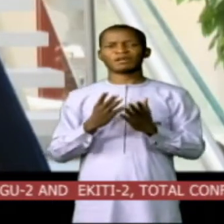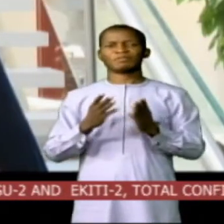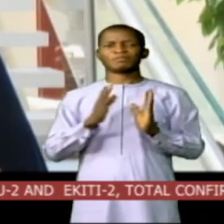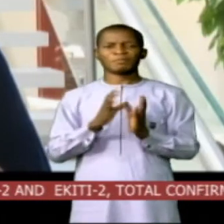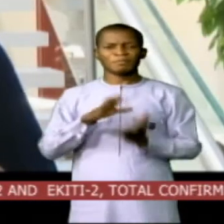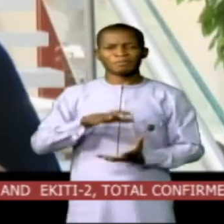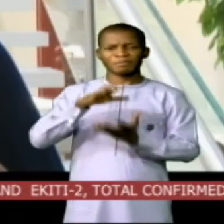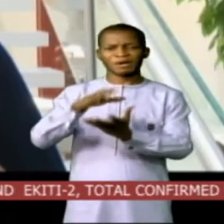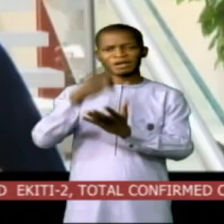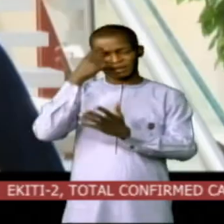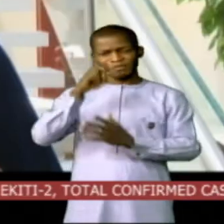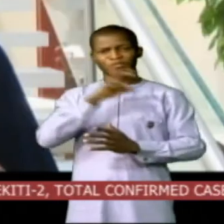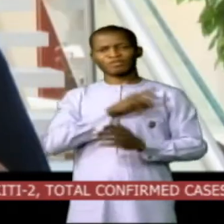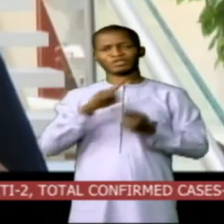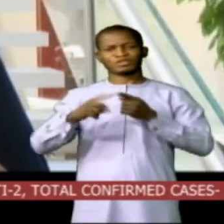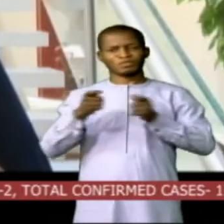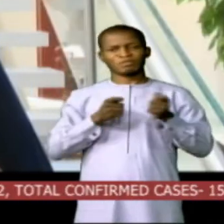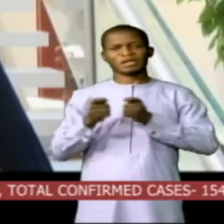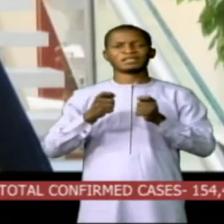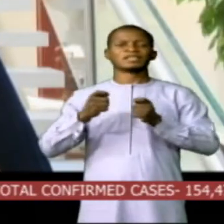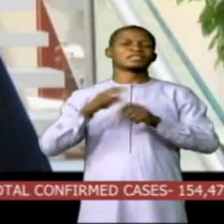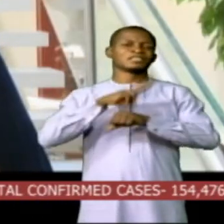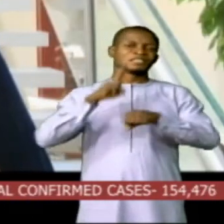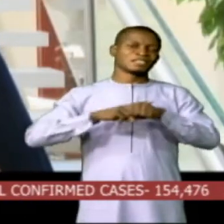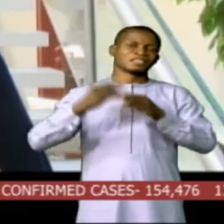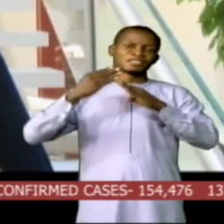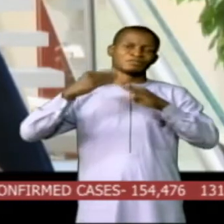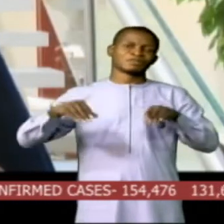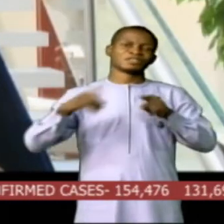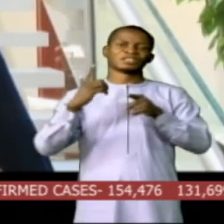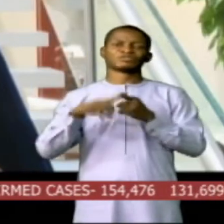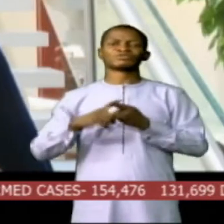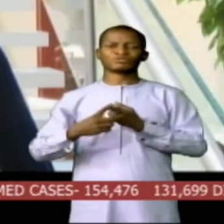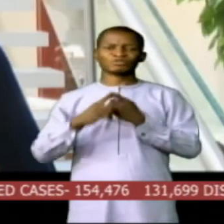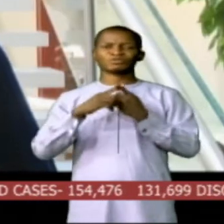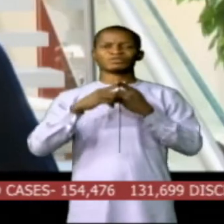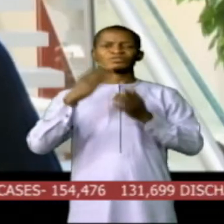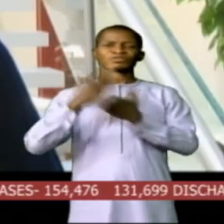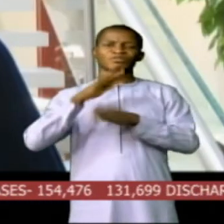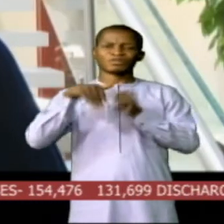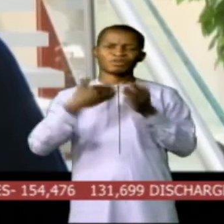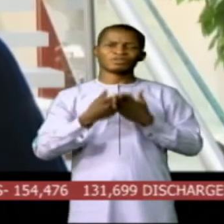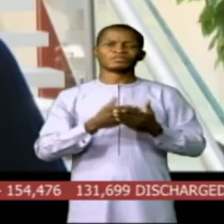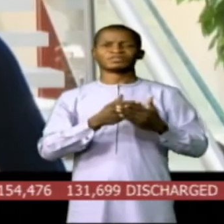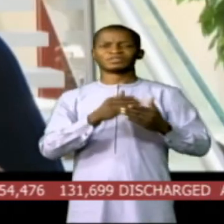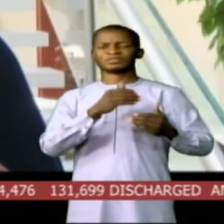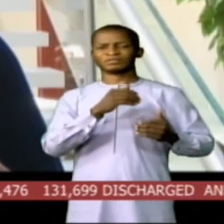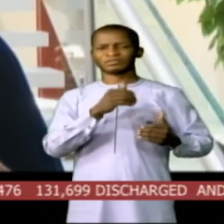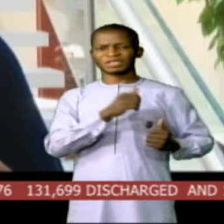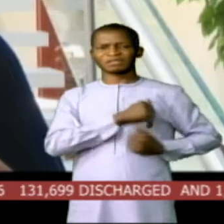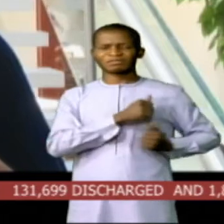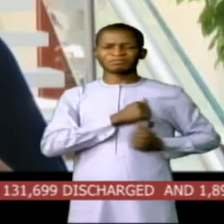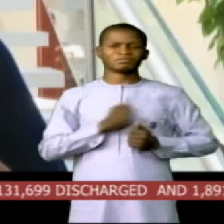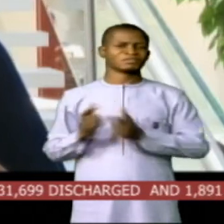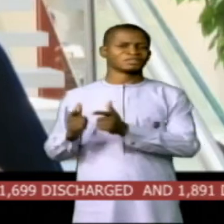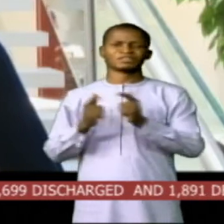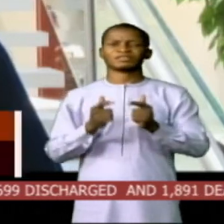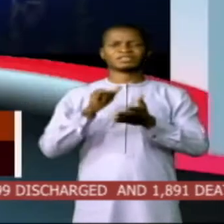and monitoring of the nation's borders to put an end to arms and small weapon proliferation in the country.